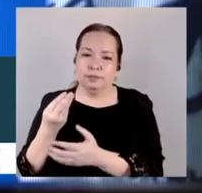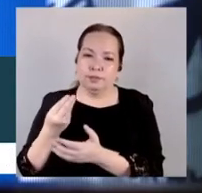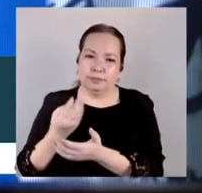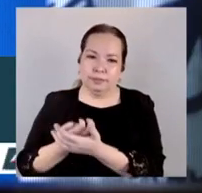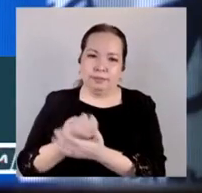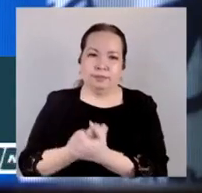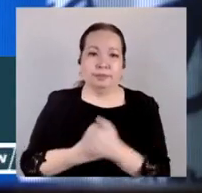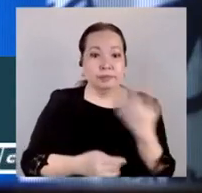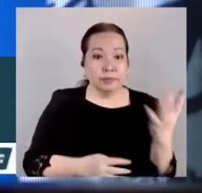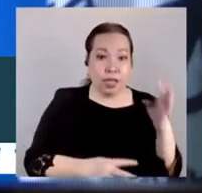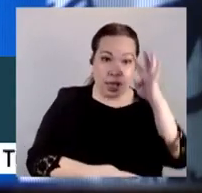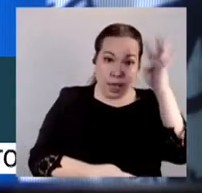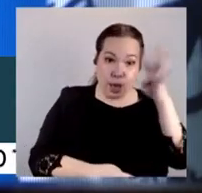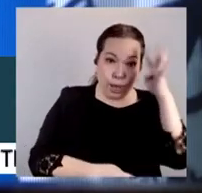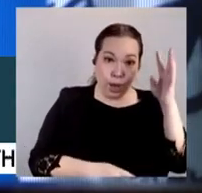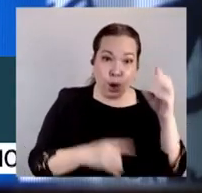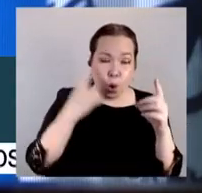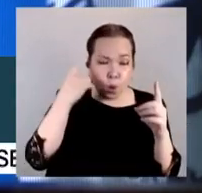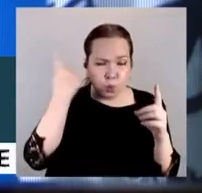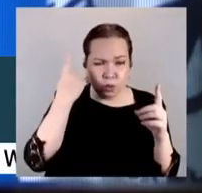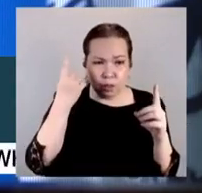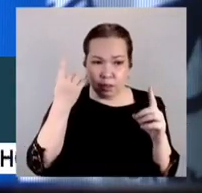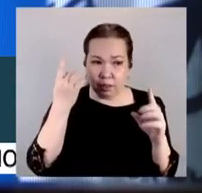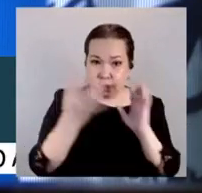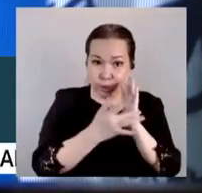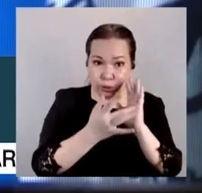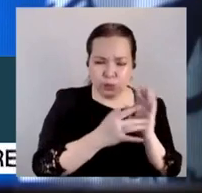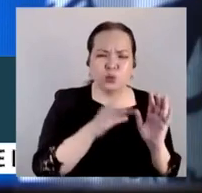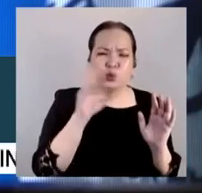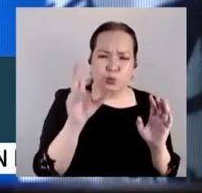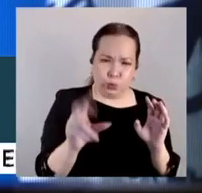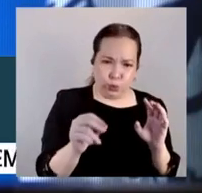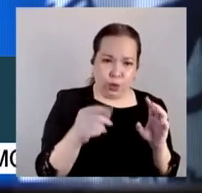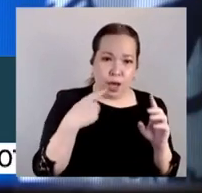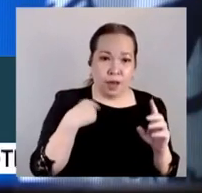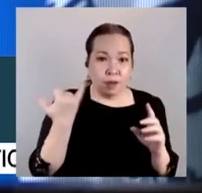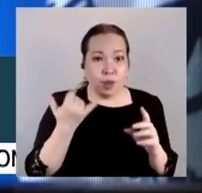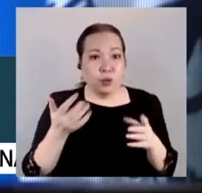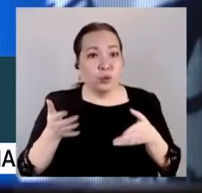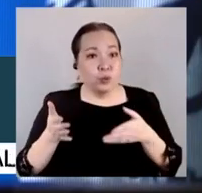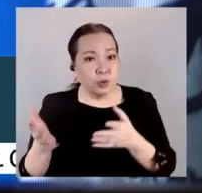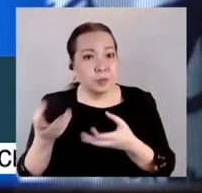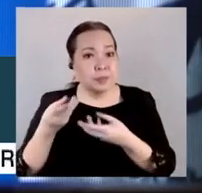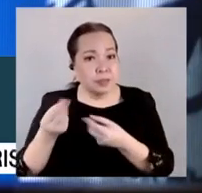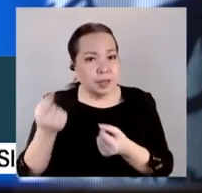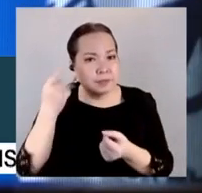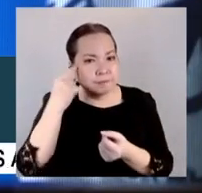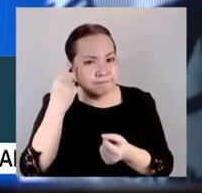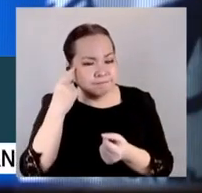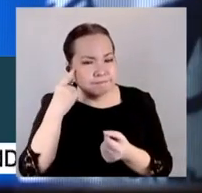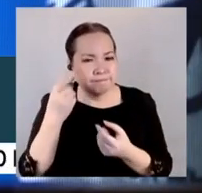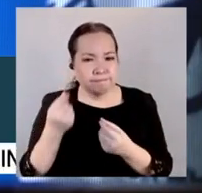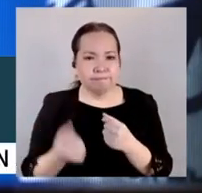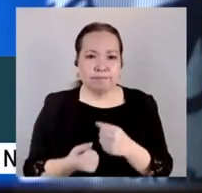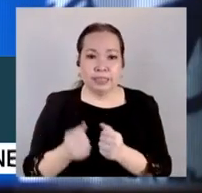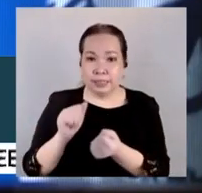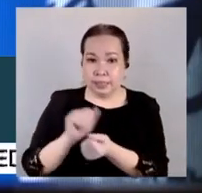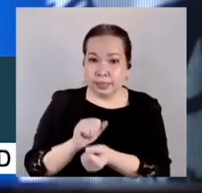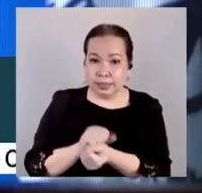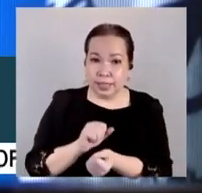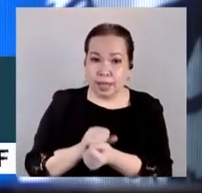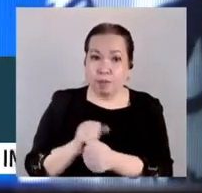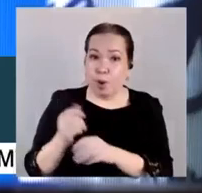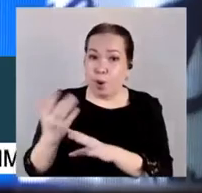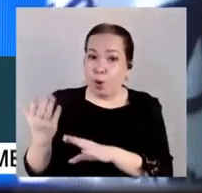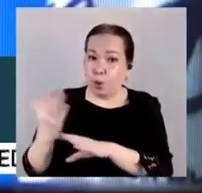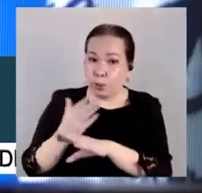about cutting-edge technologies, but also finding better ways to do things. This includes improving basic